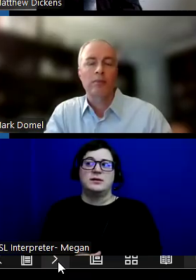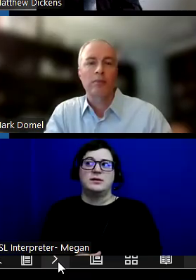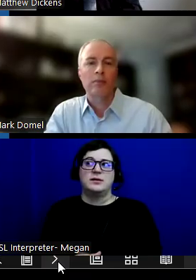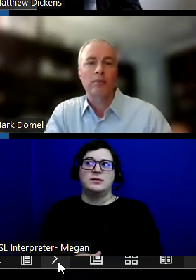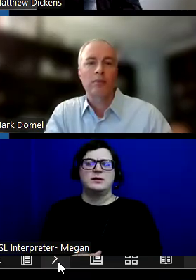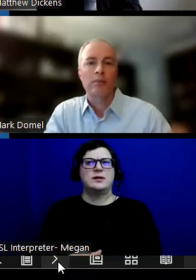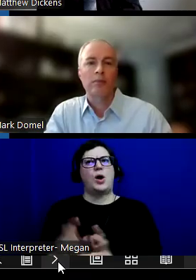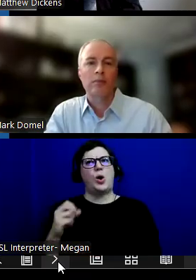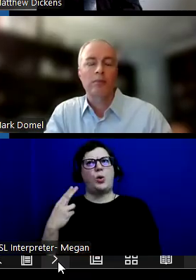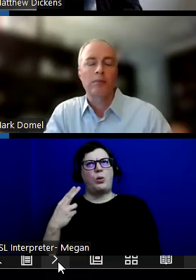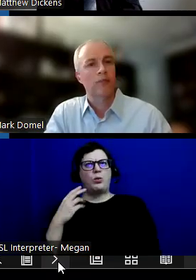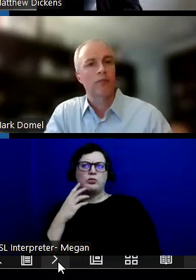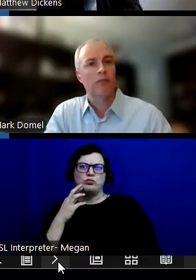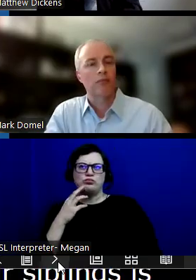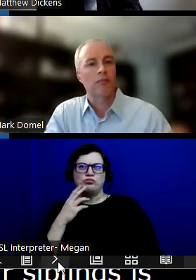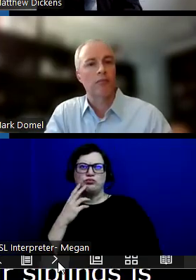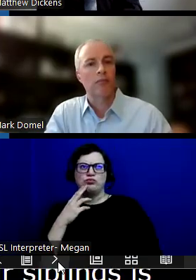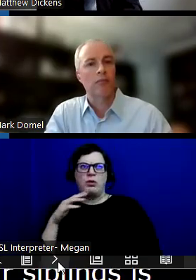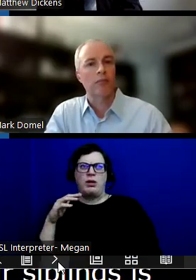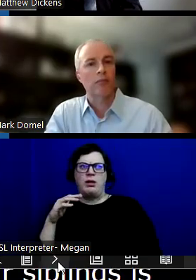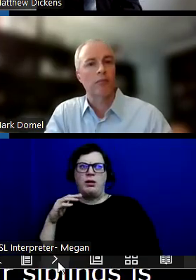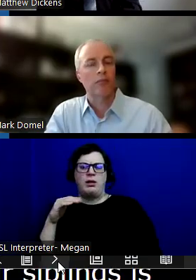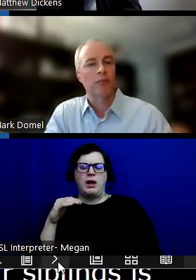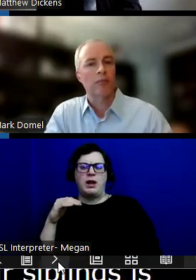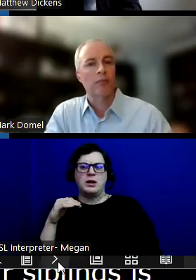Oh, I haven't had a question about step siblings yet.